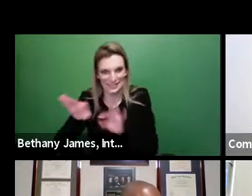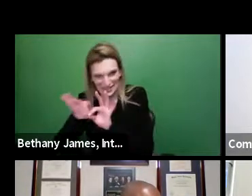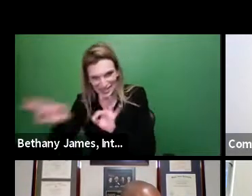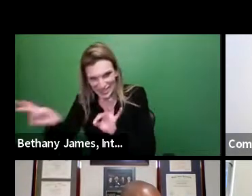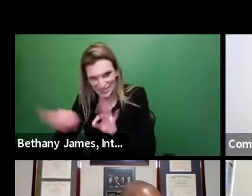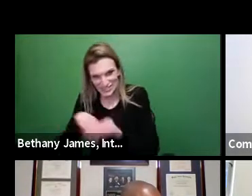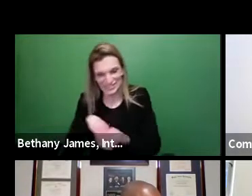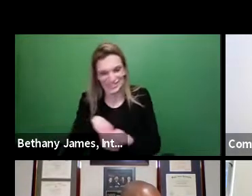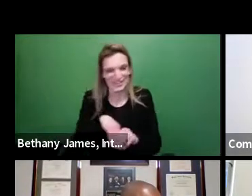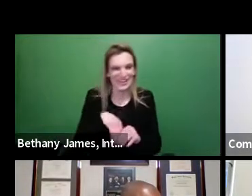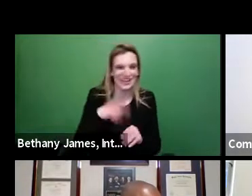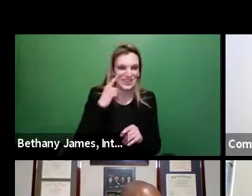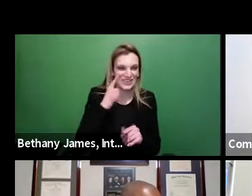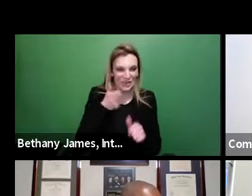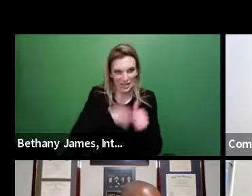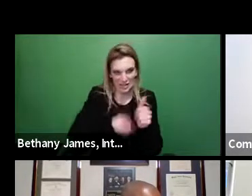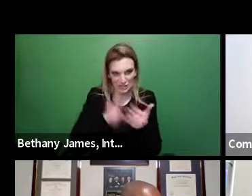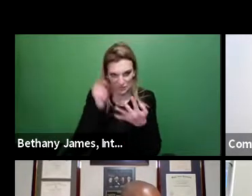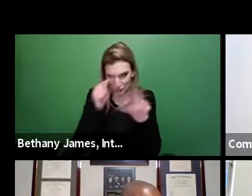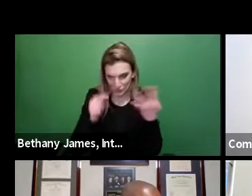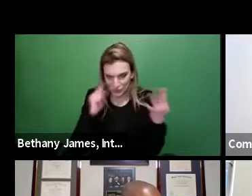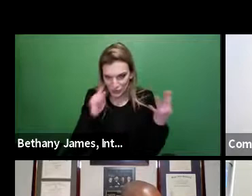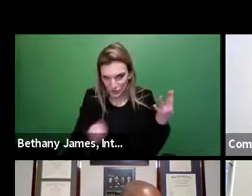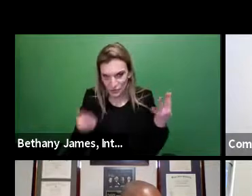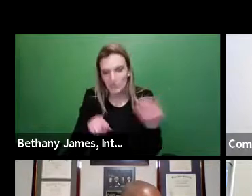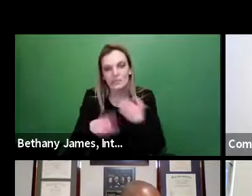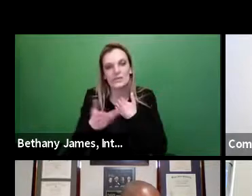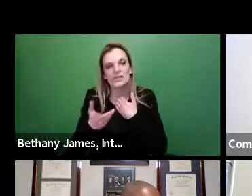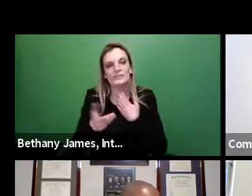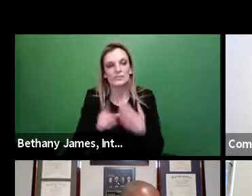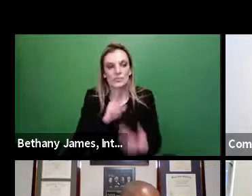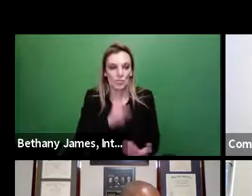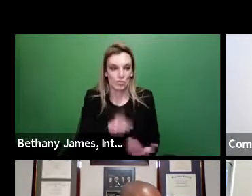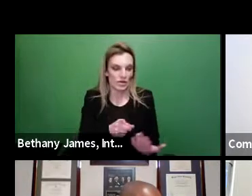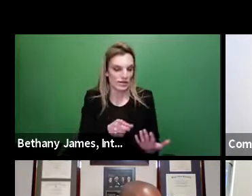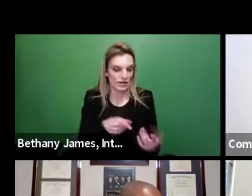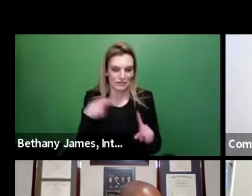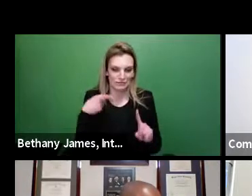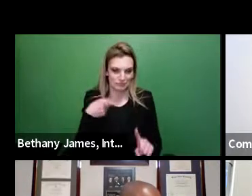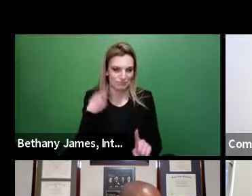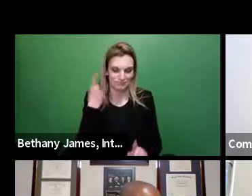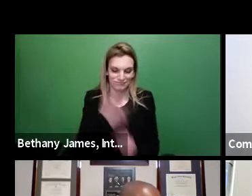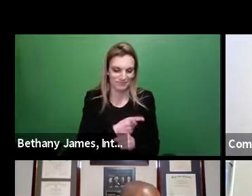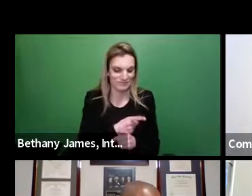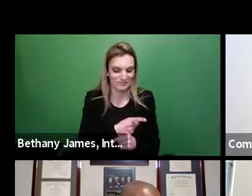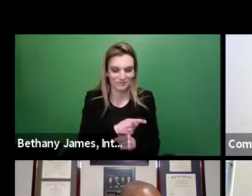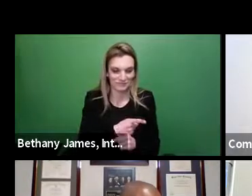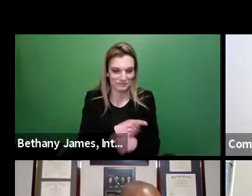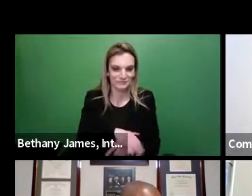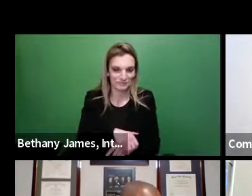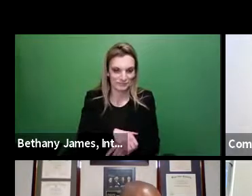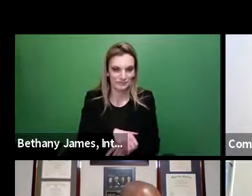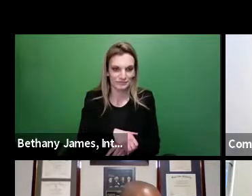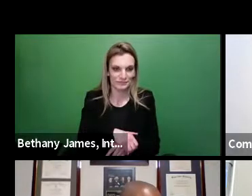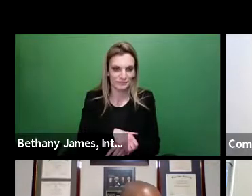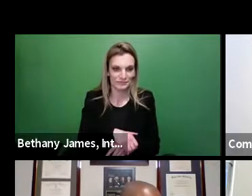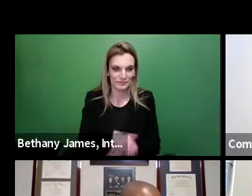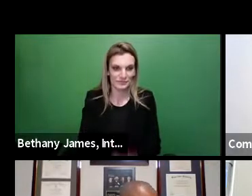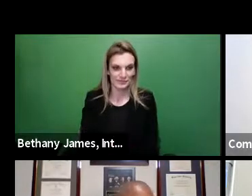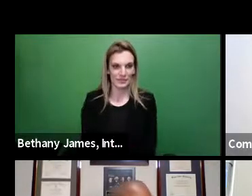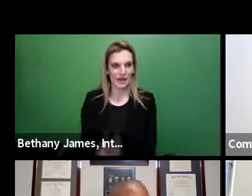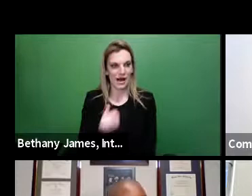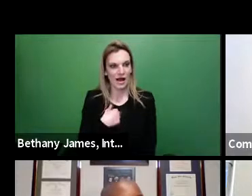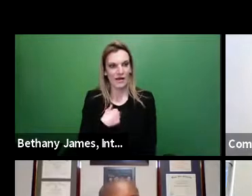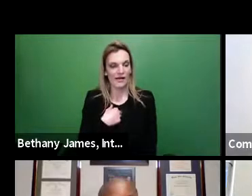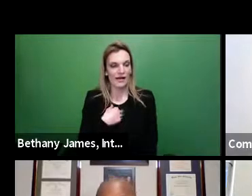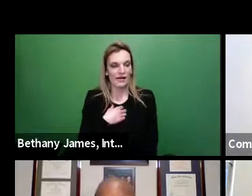descriptive adjectives for each one of you, which are directly on point and certainly appropriate. I just